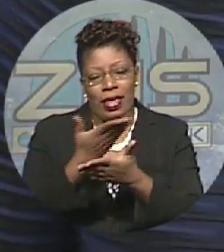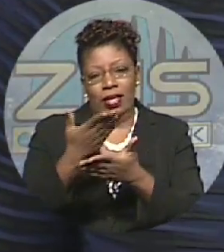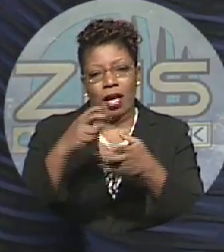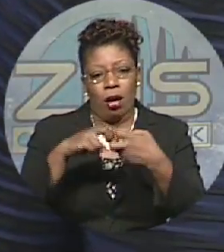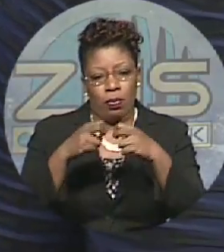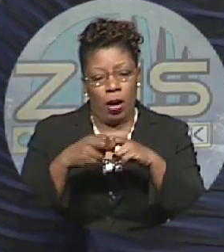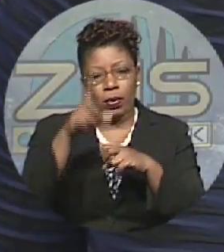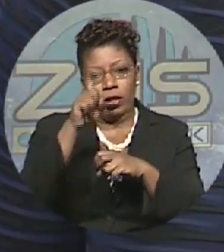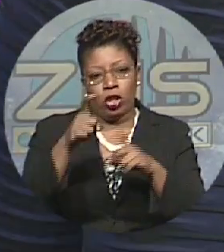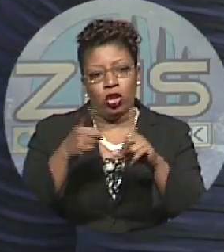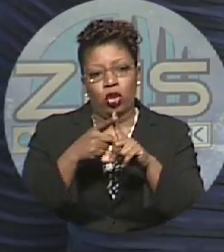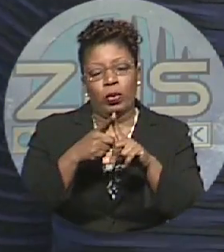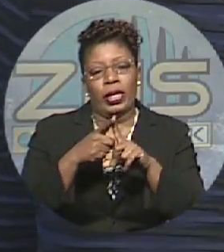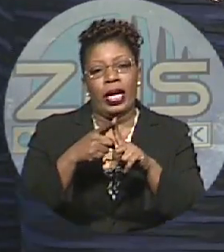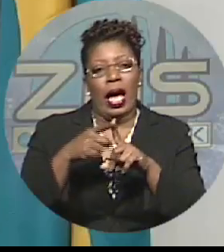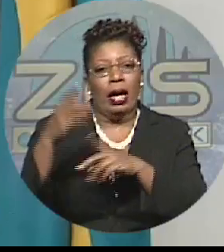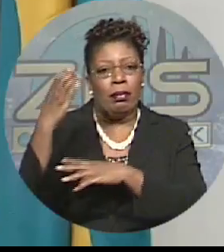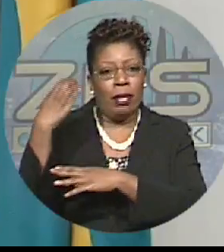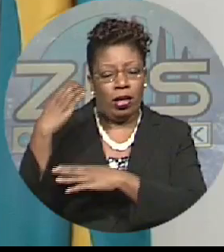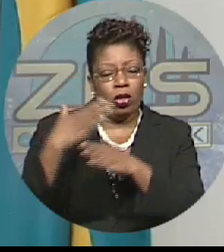be managed over time.